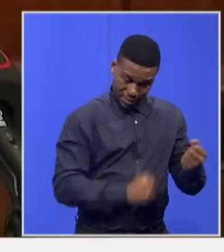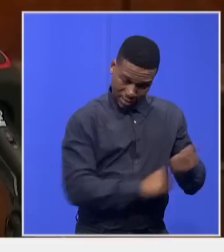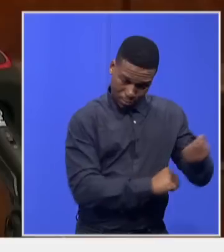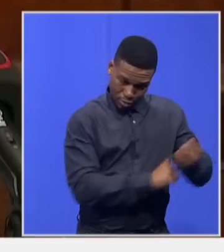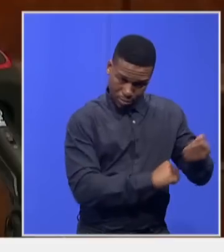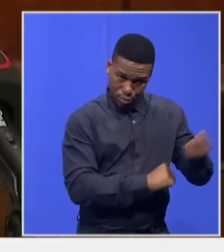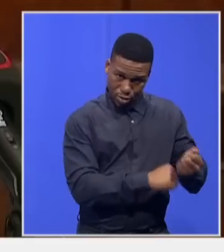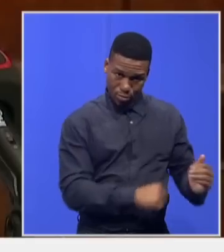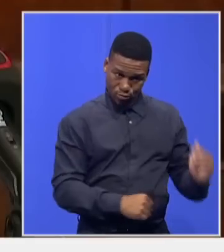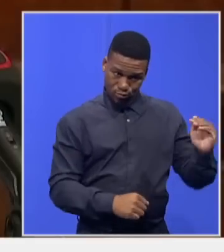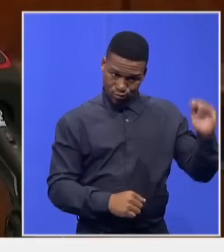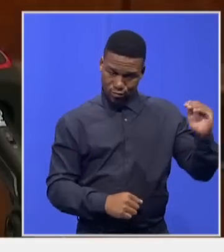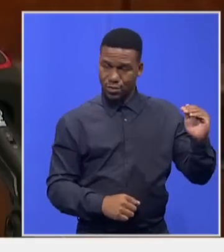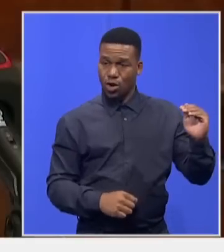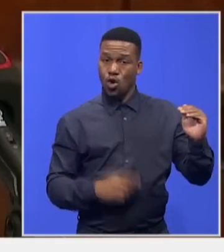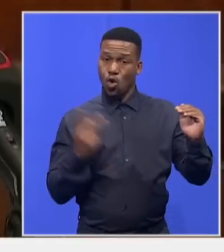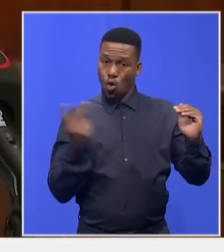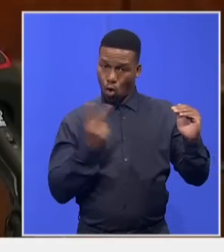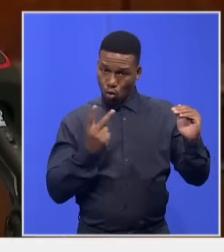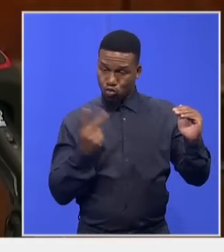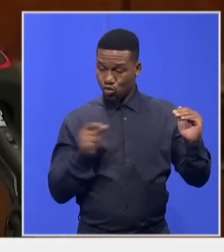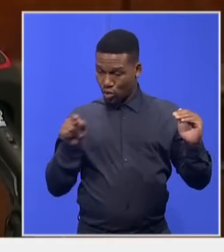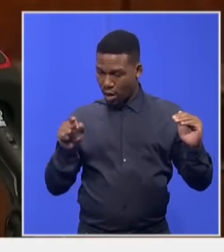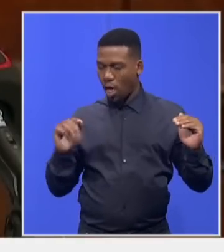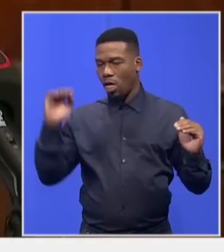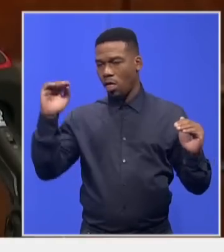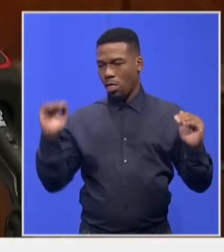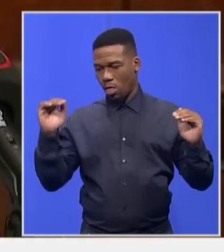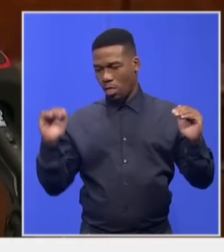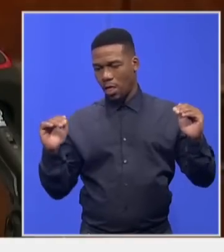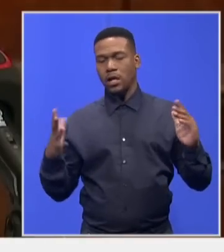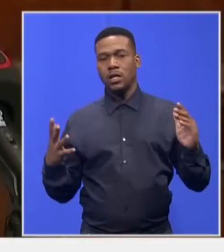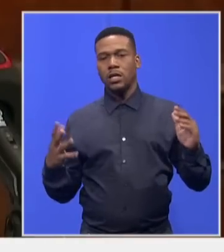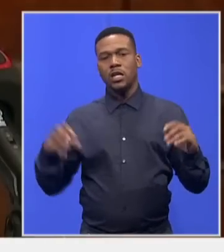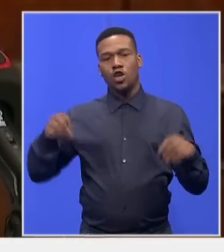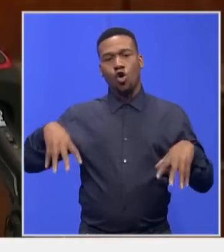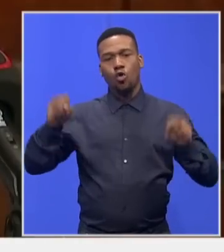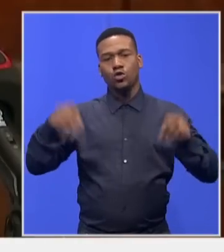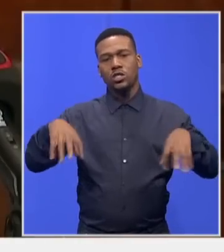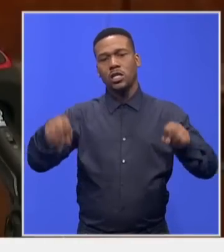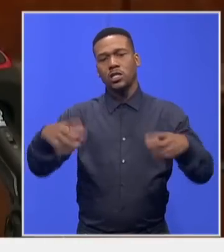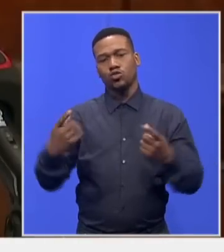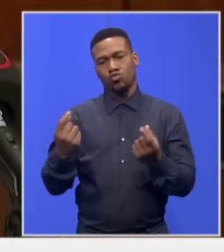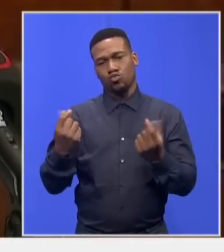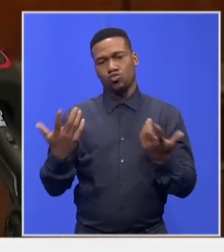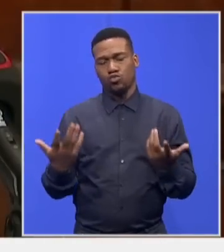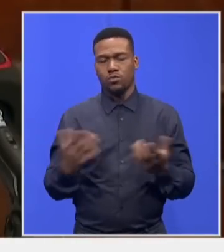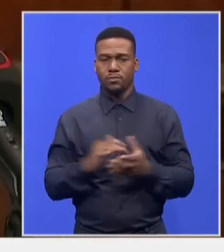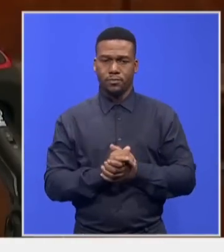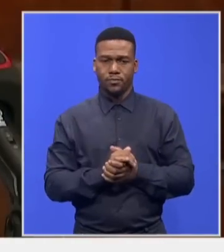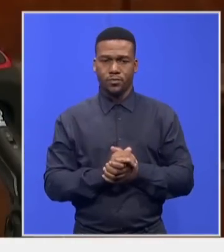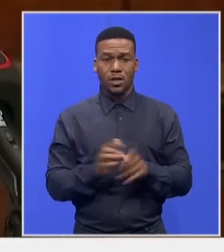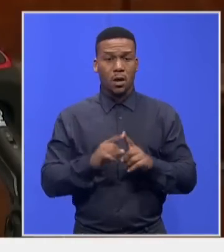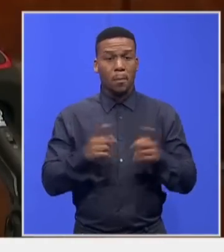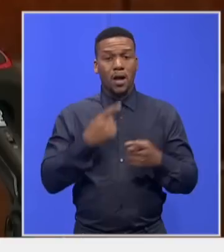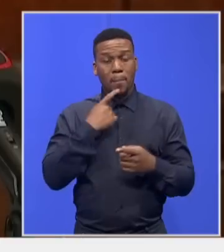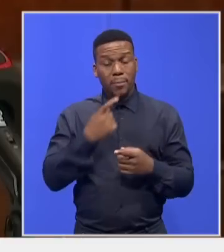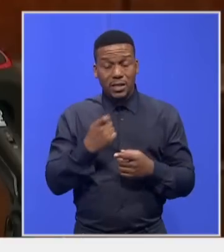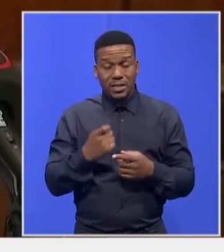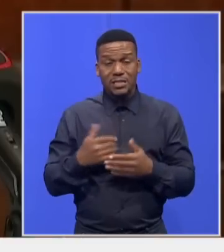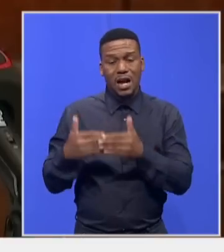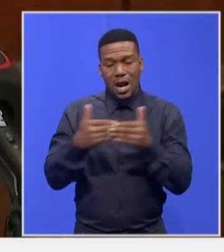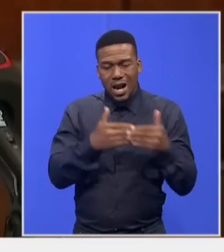don't undermine the ability of household to meet their daily needs. You don't undermine the ability of commerce and business